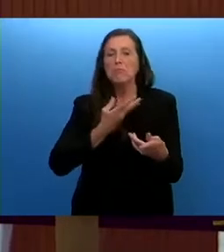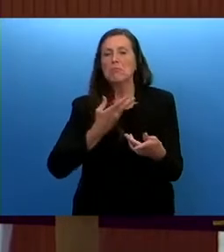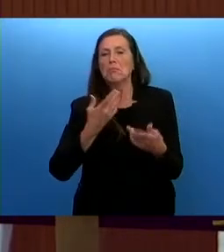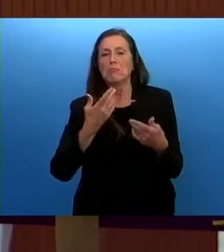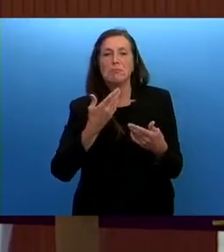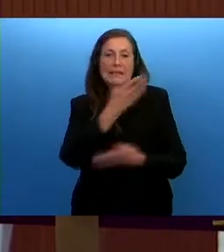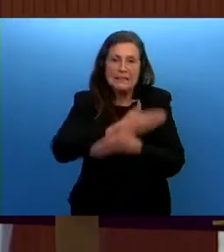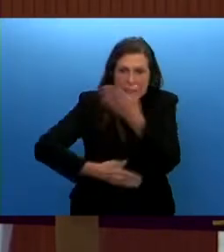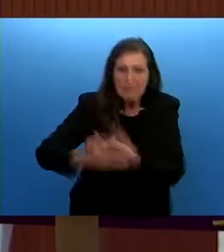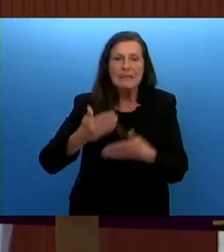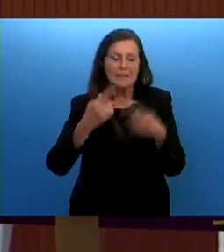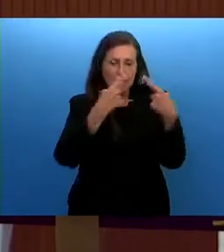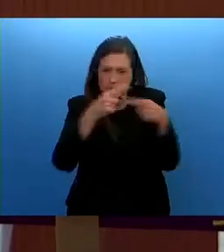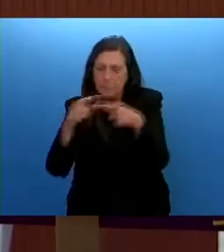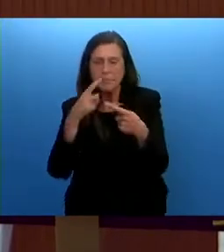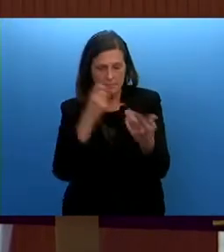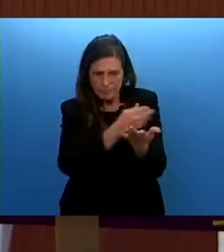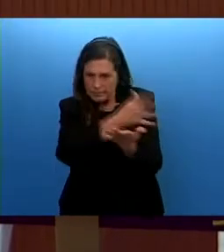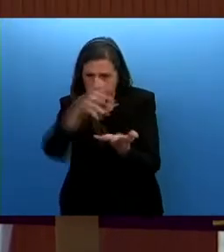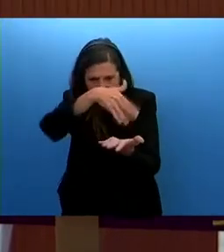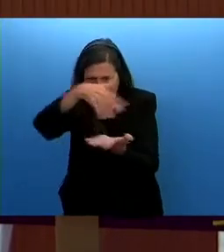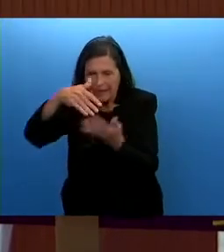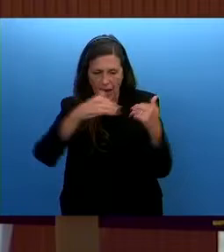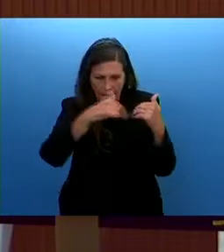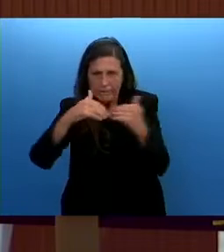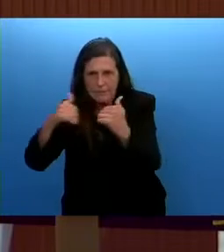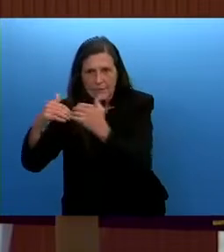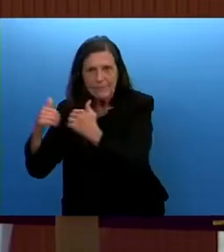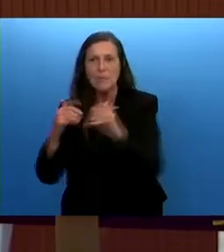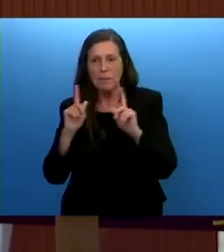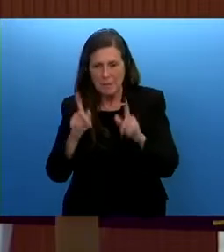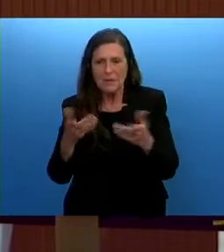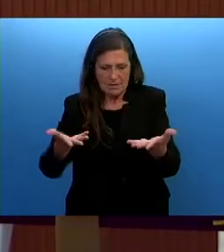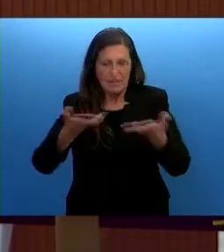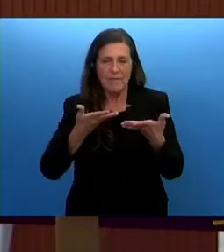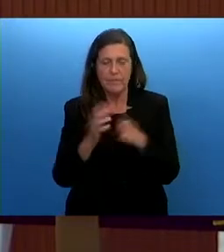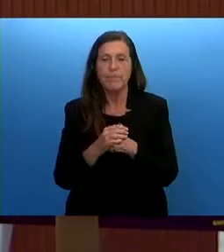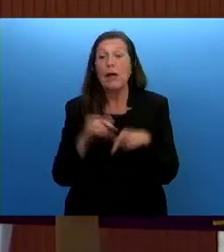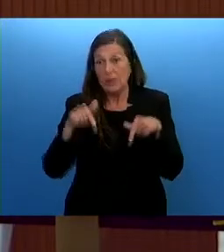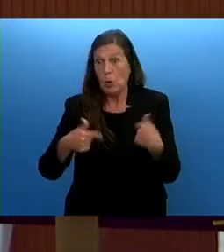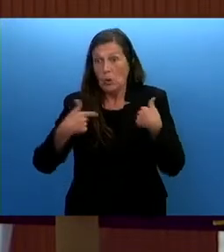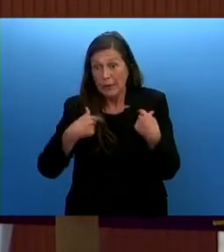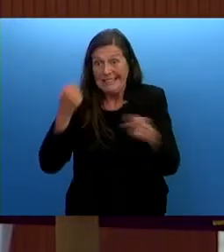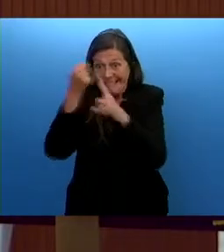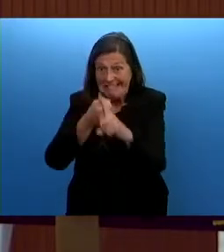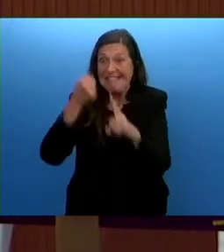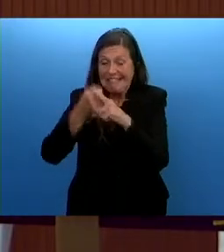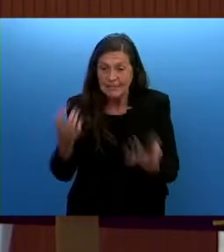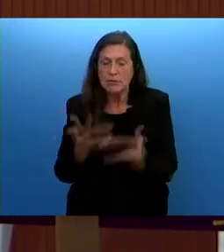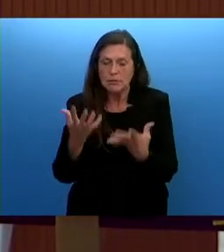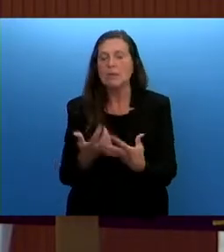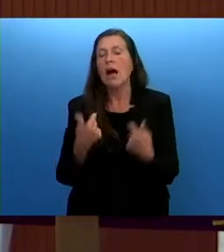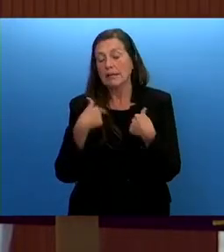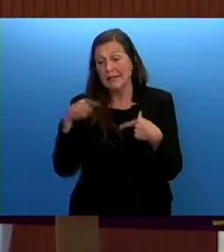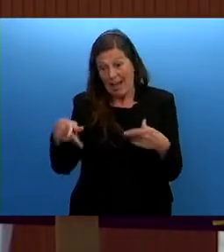are so pleased to be a part of this event today and promote together the importance of sign